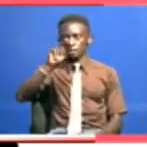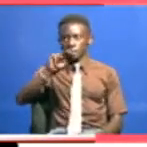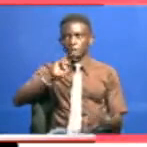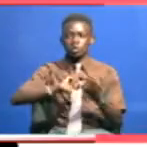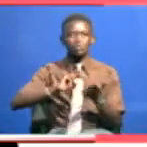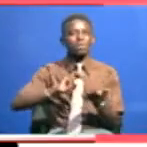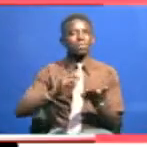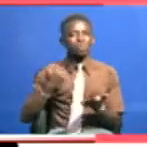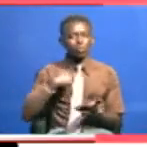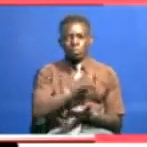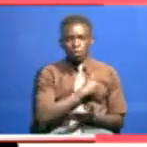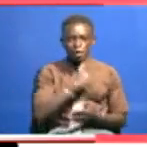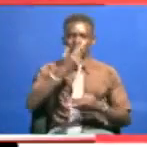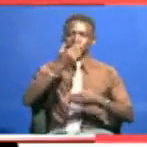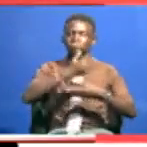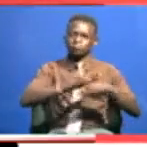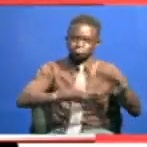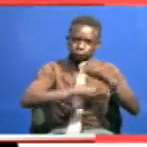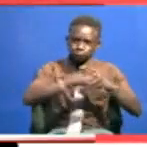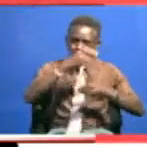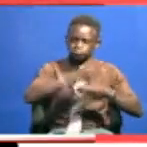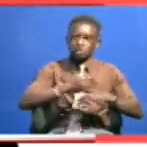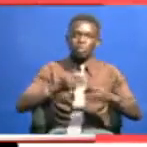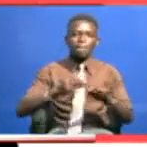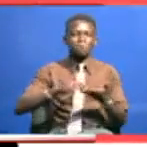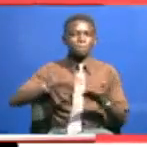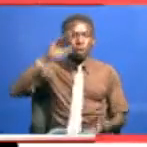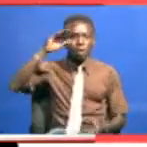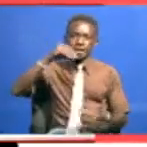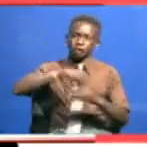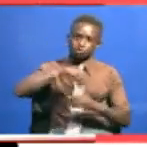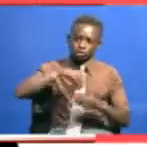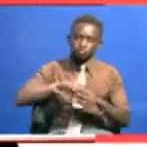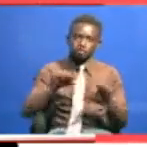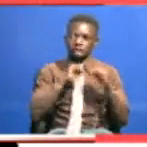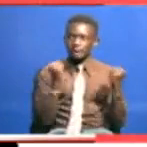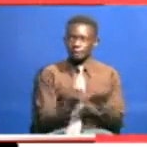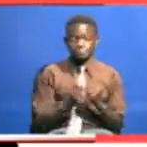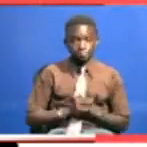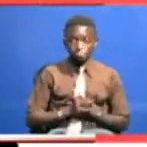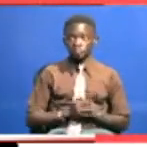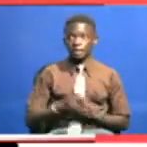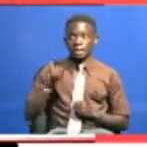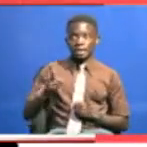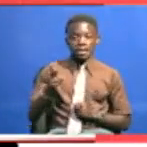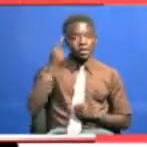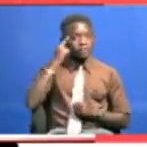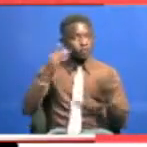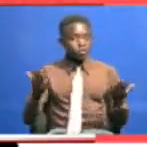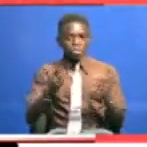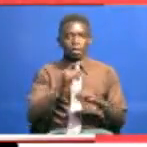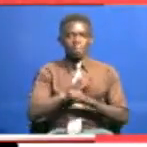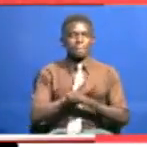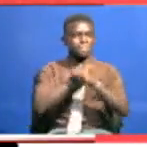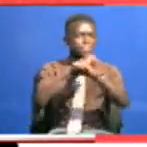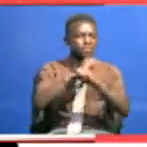more inclusive society. Indeed, these are efforts essentially for preventing poverty and inequality